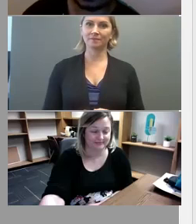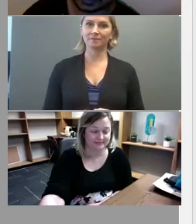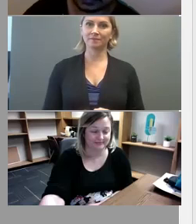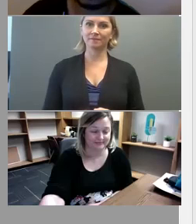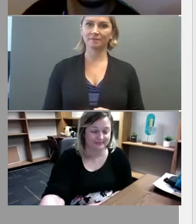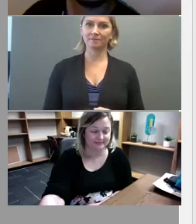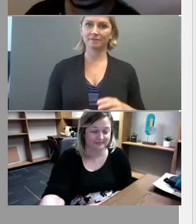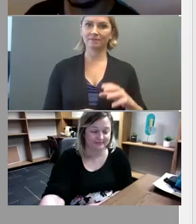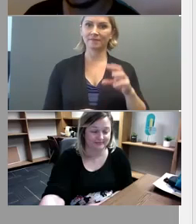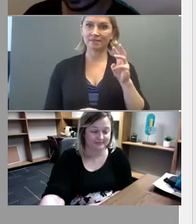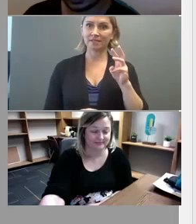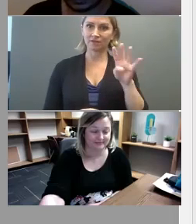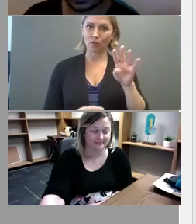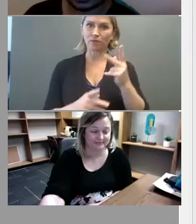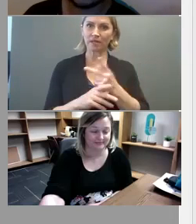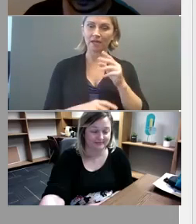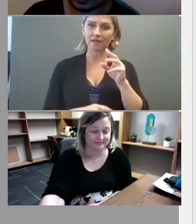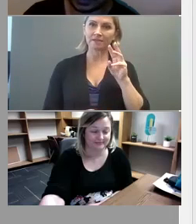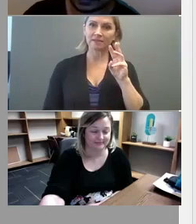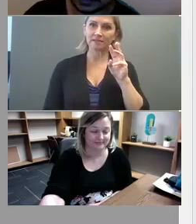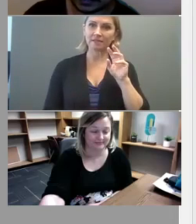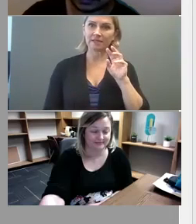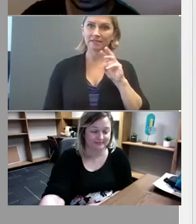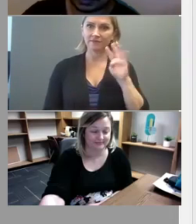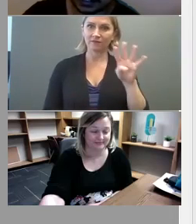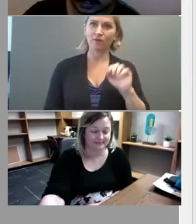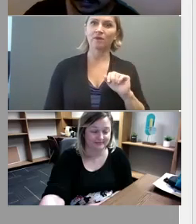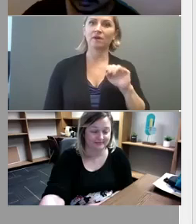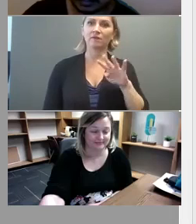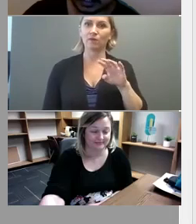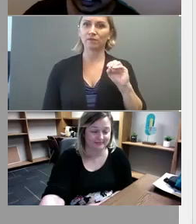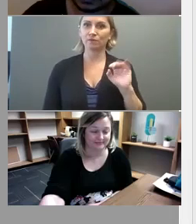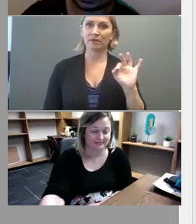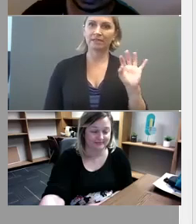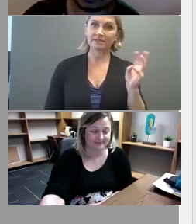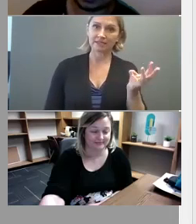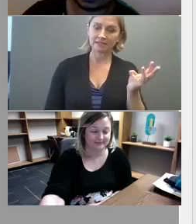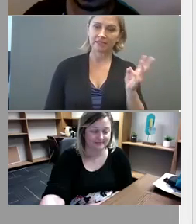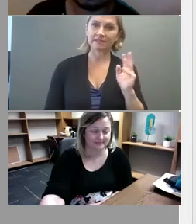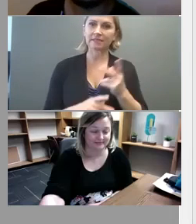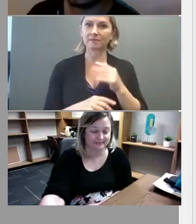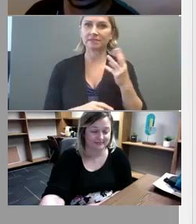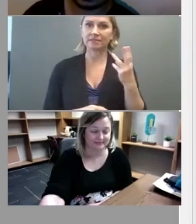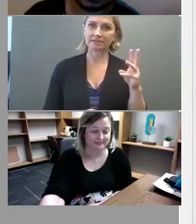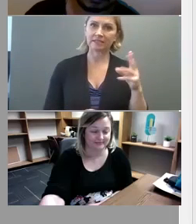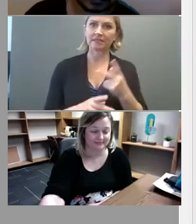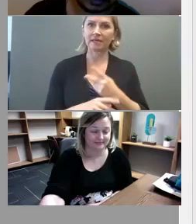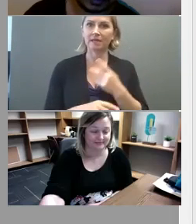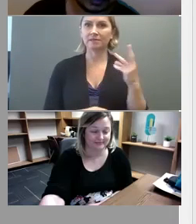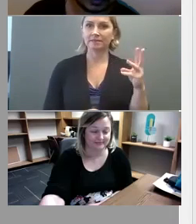64 times 64, that gives you 4096. 4096 is essentially 16 times 16 times 16,